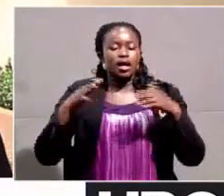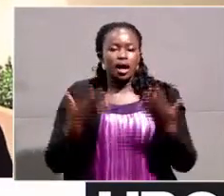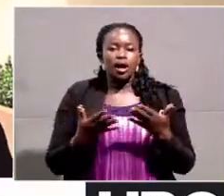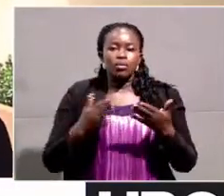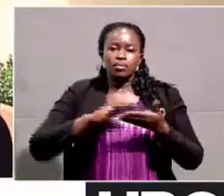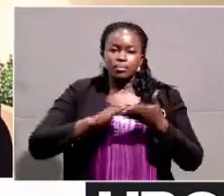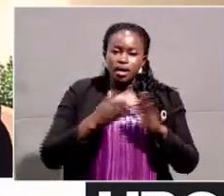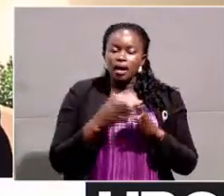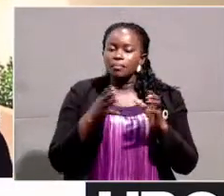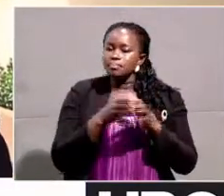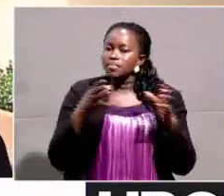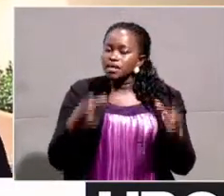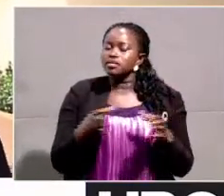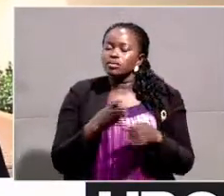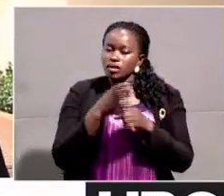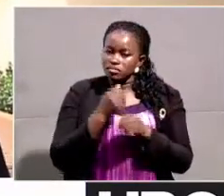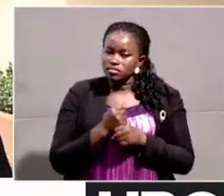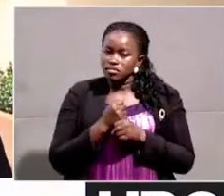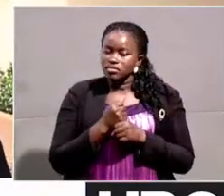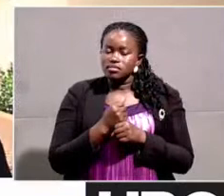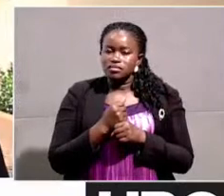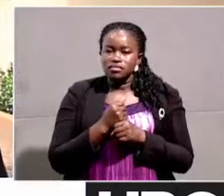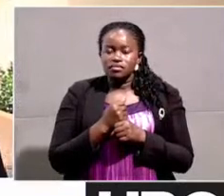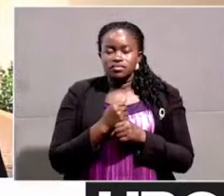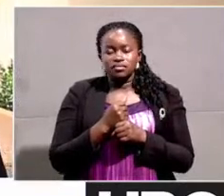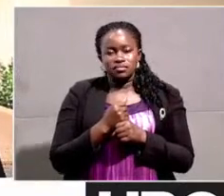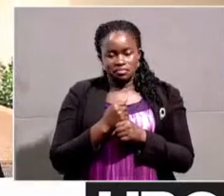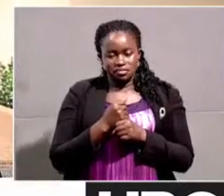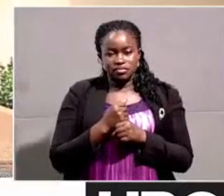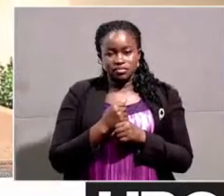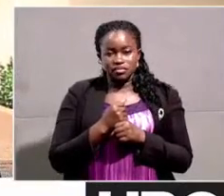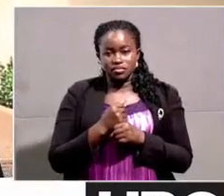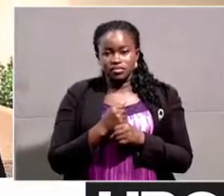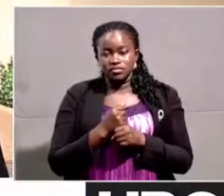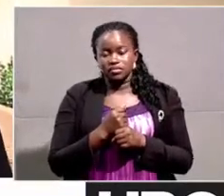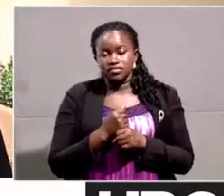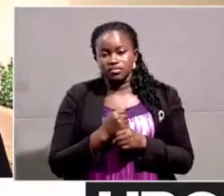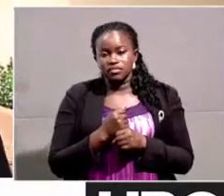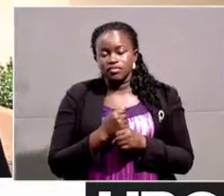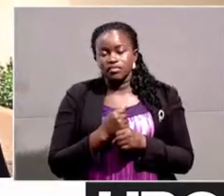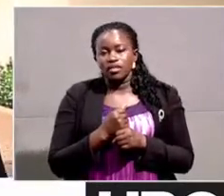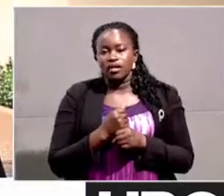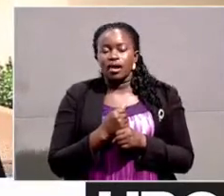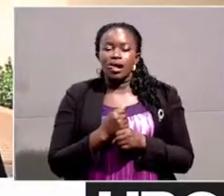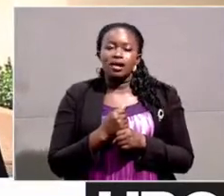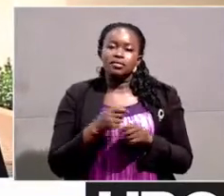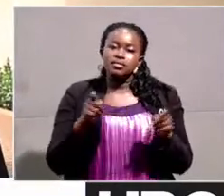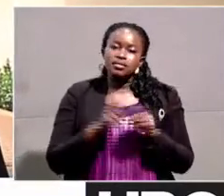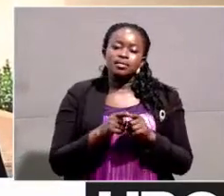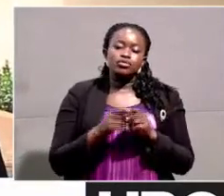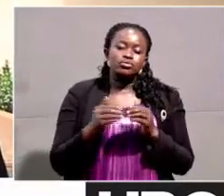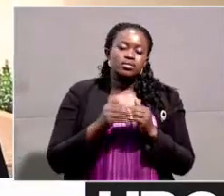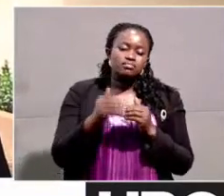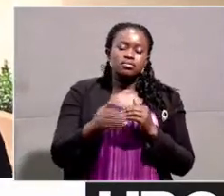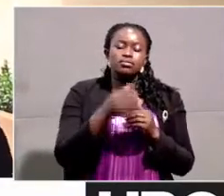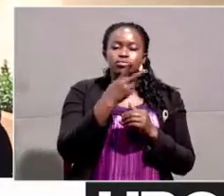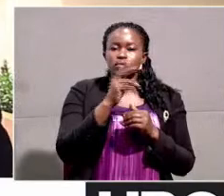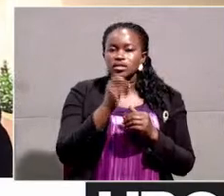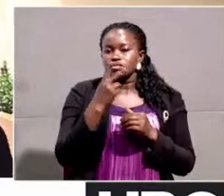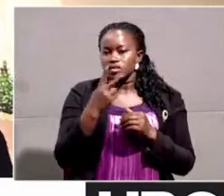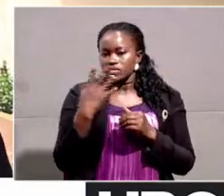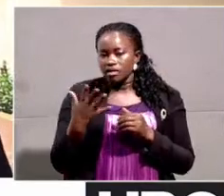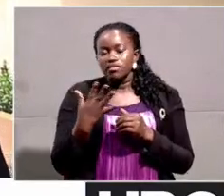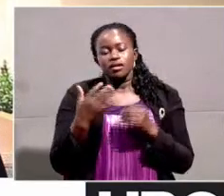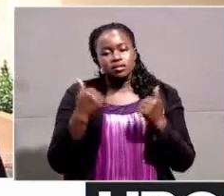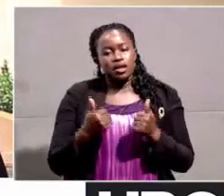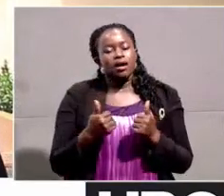organization water neutral, GHG emission neutral, as well as waste neutral over 2025. And that's the focus area. We have